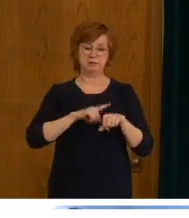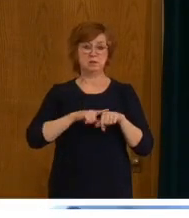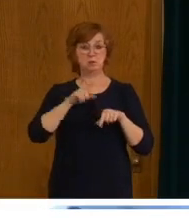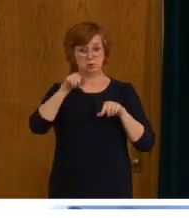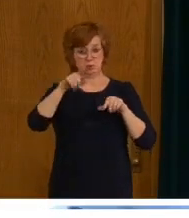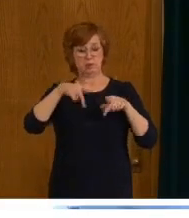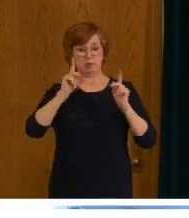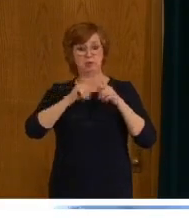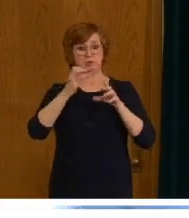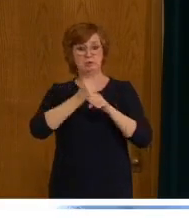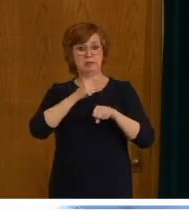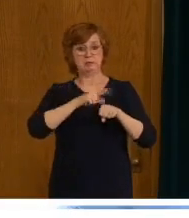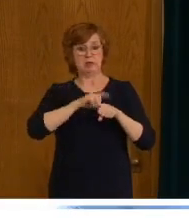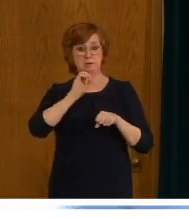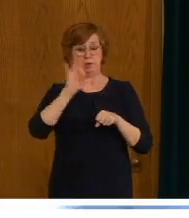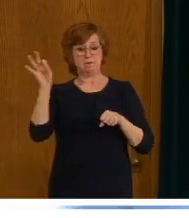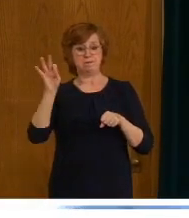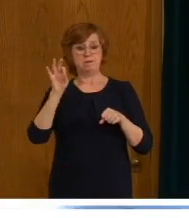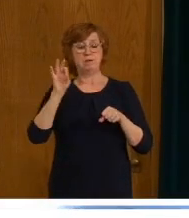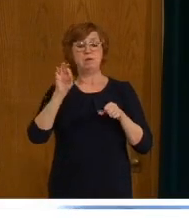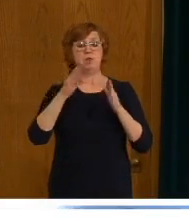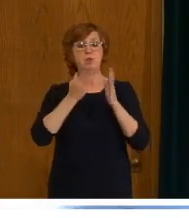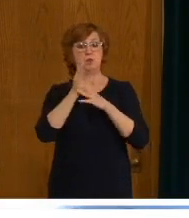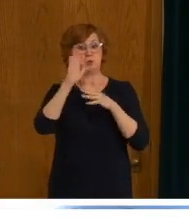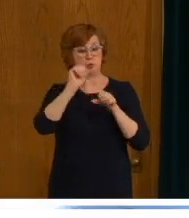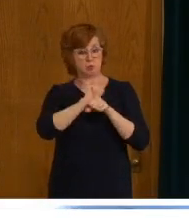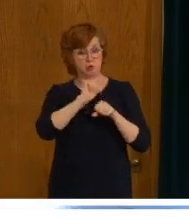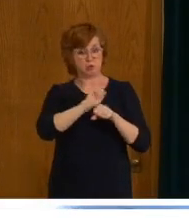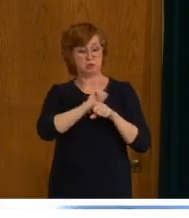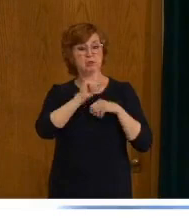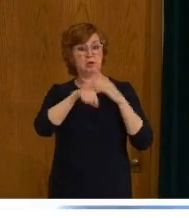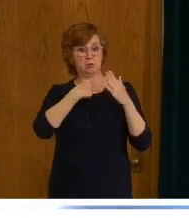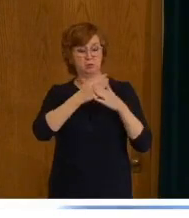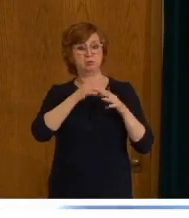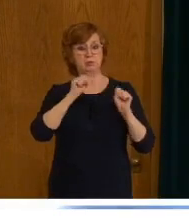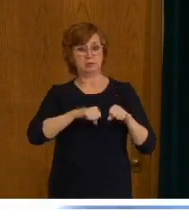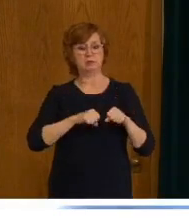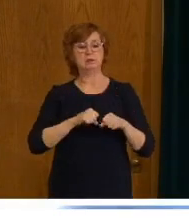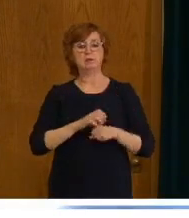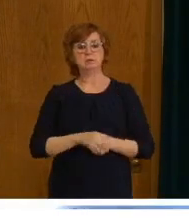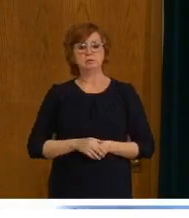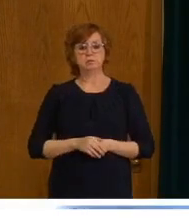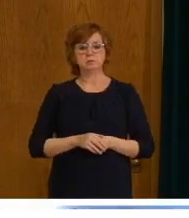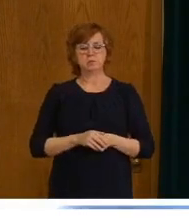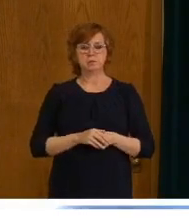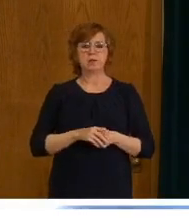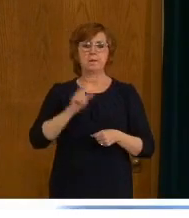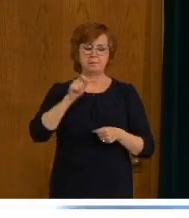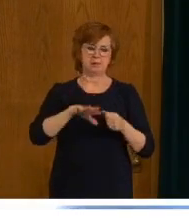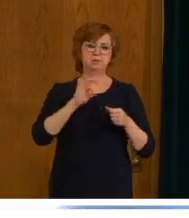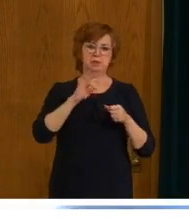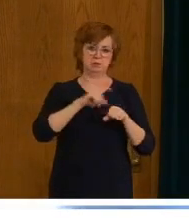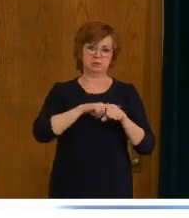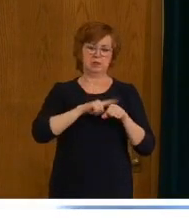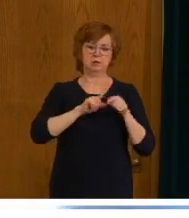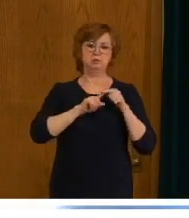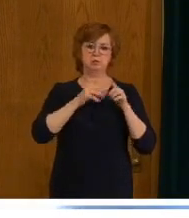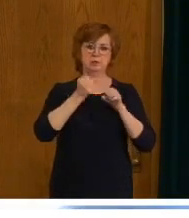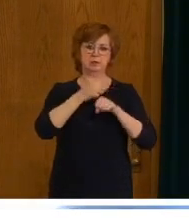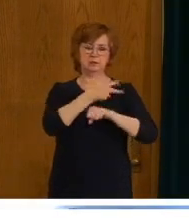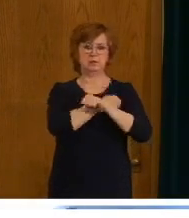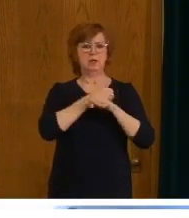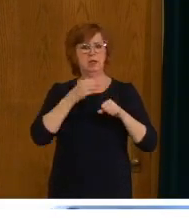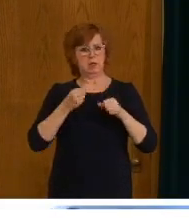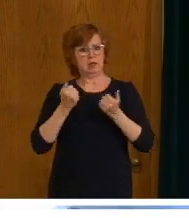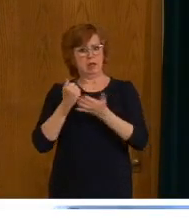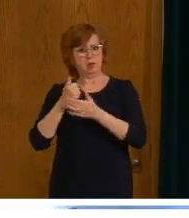hours. There's lots of options available. We must find the time for our first dose as much as we can, support each other to get to that